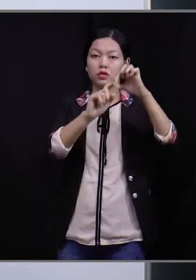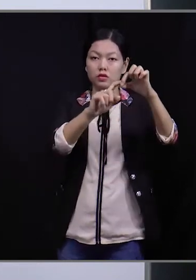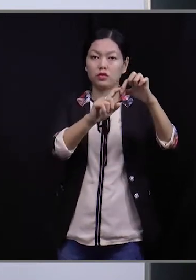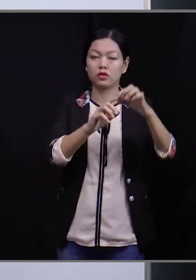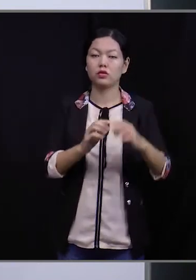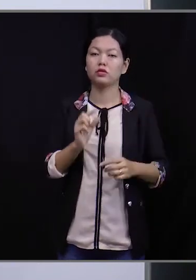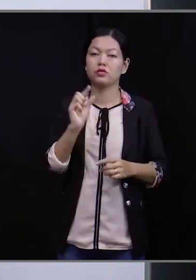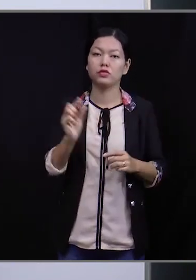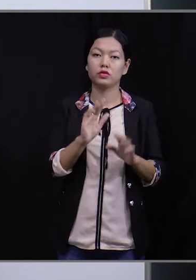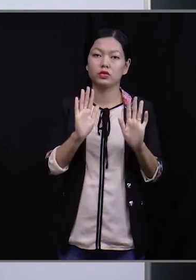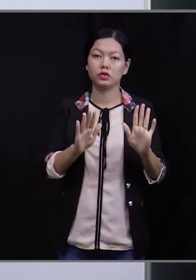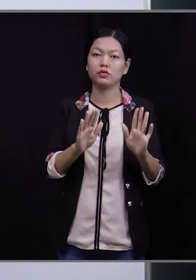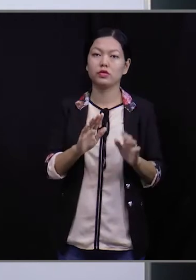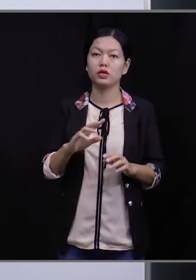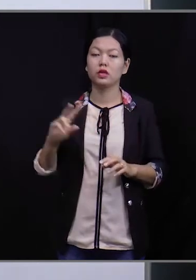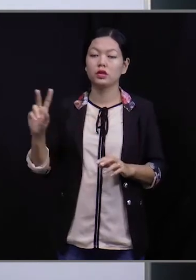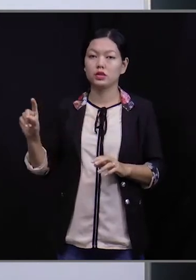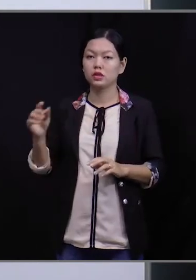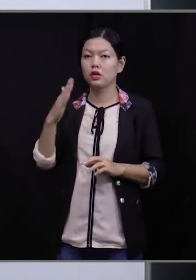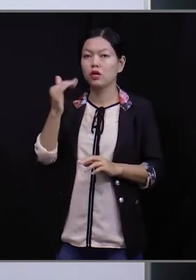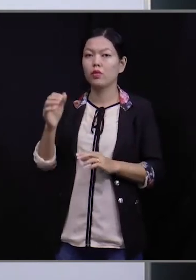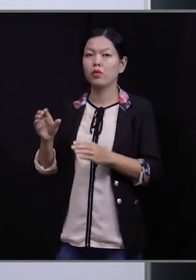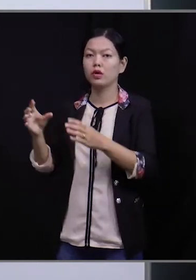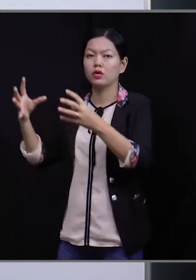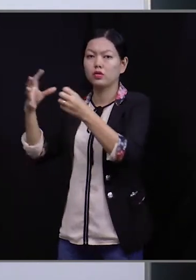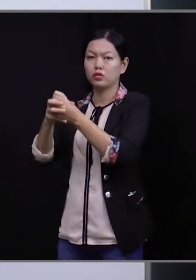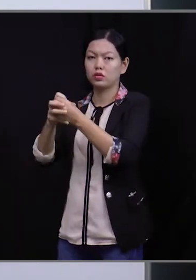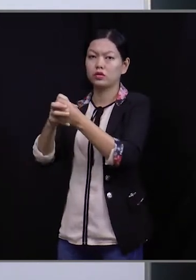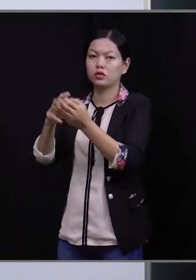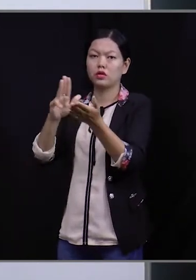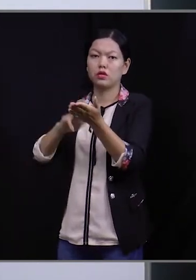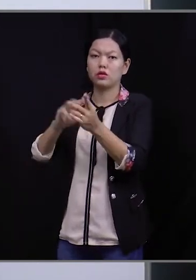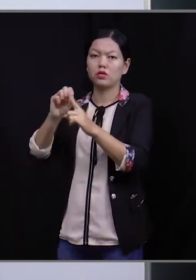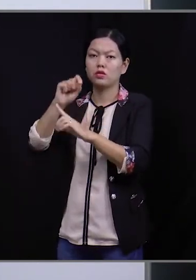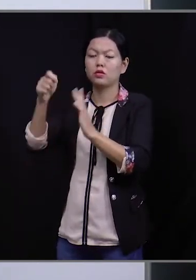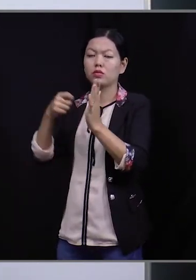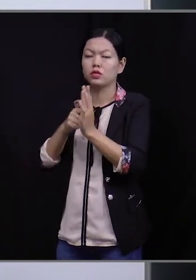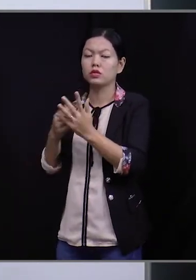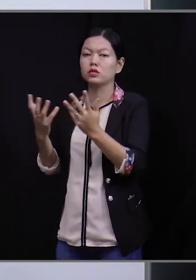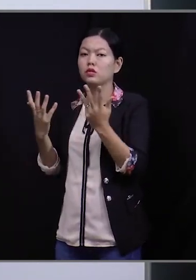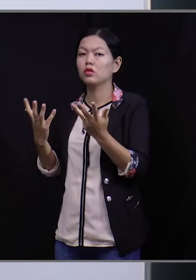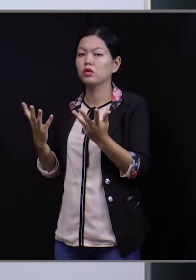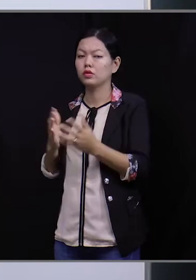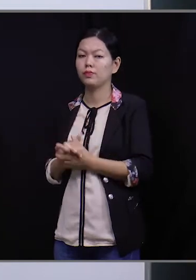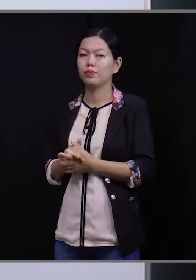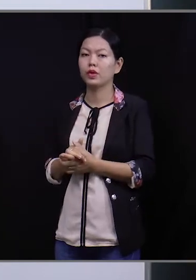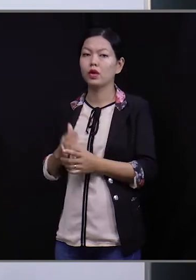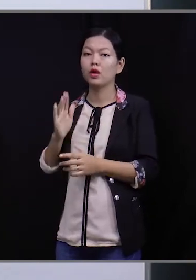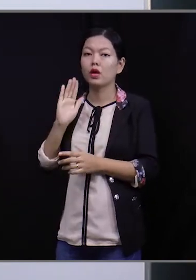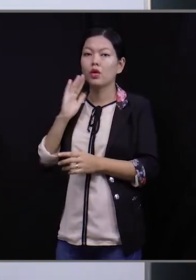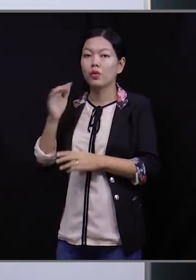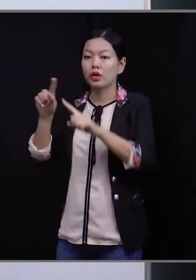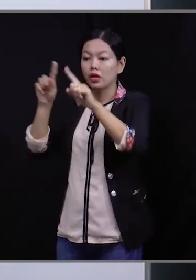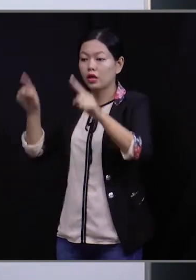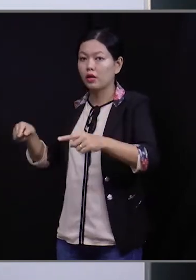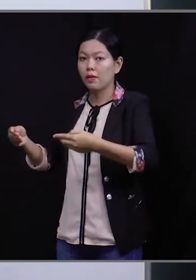contractionary monetary policy? In times of inflation, where the aggregate demand is very high, in